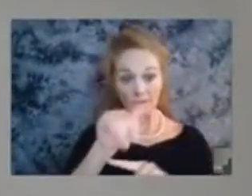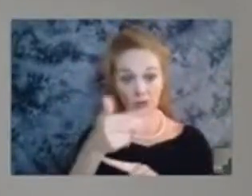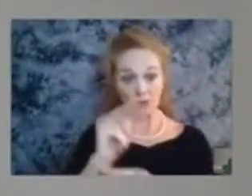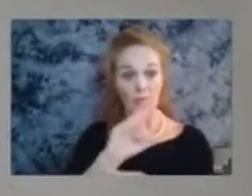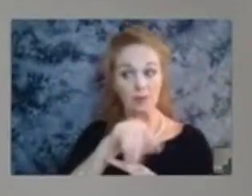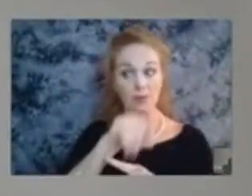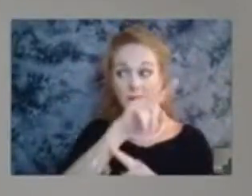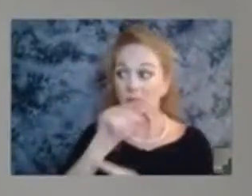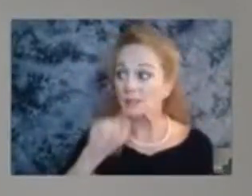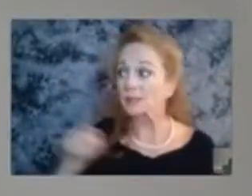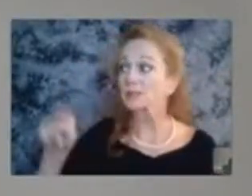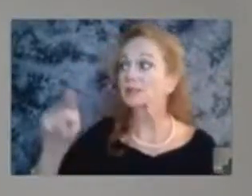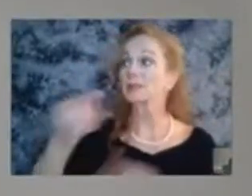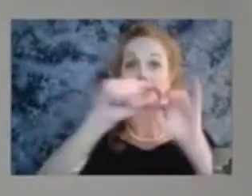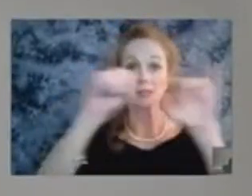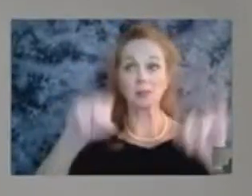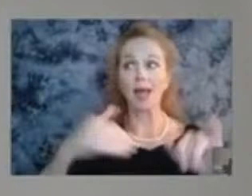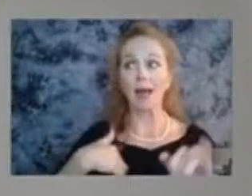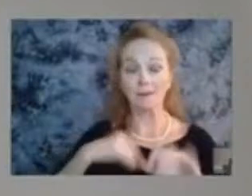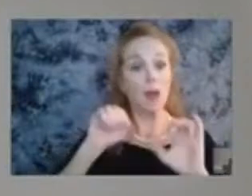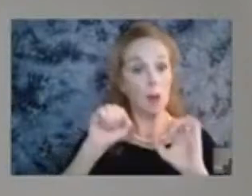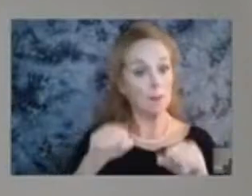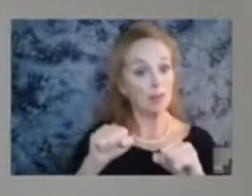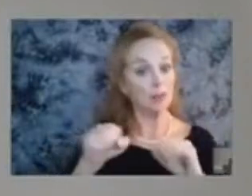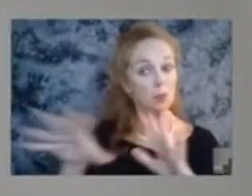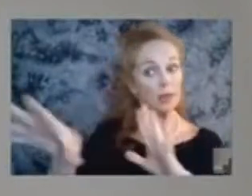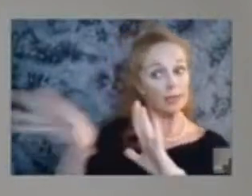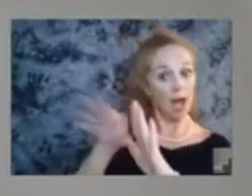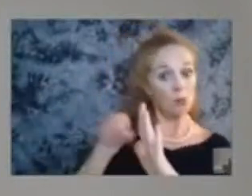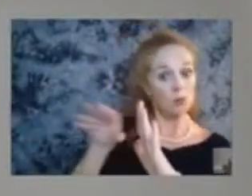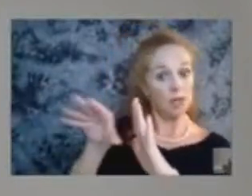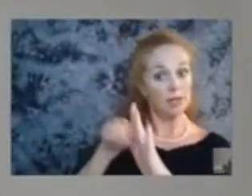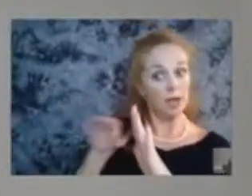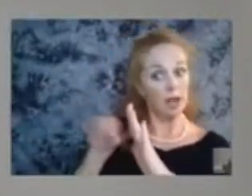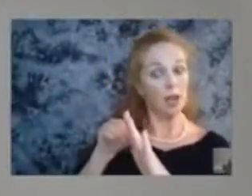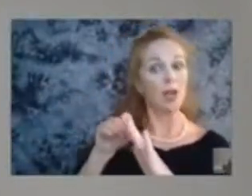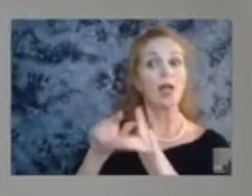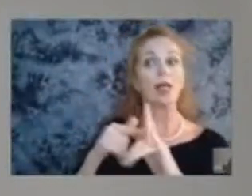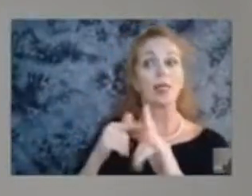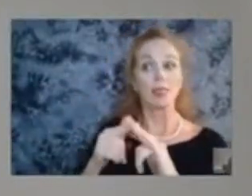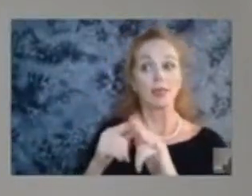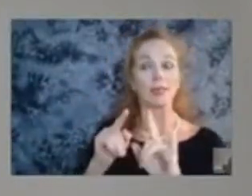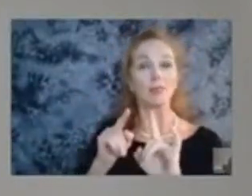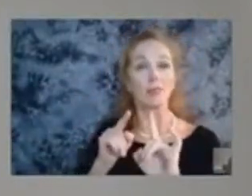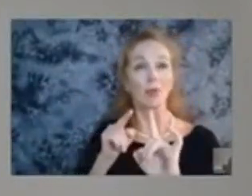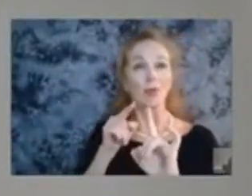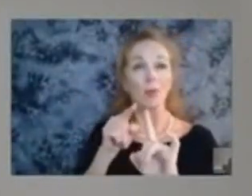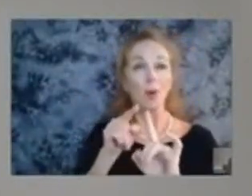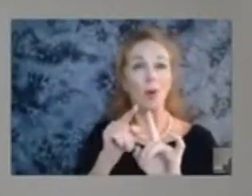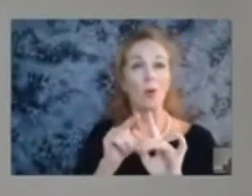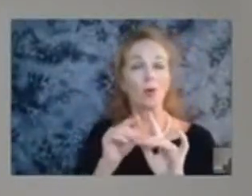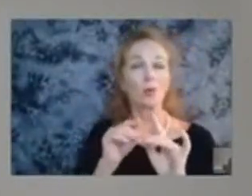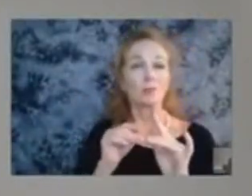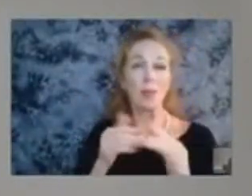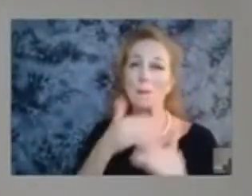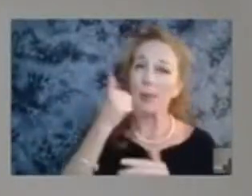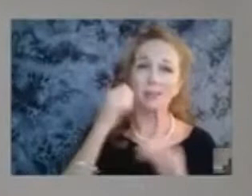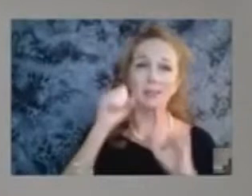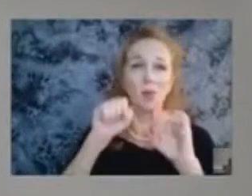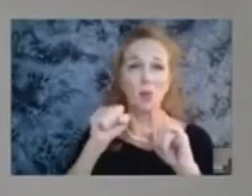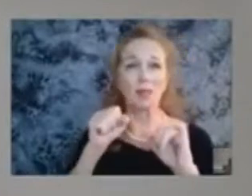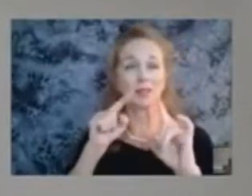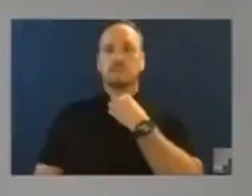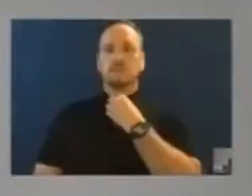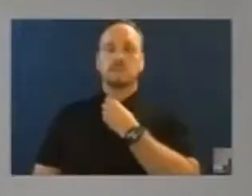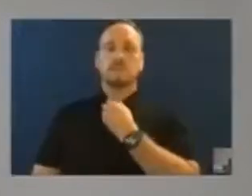ability to bring in outside air, we're moving in the direction that we possibly can to the best of our ability. You keep